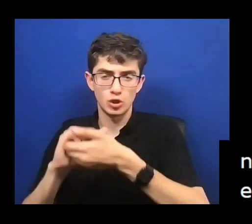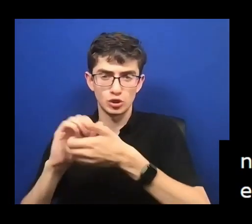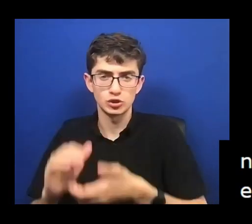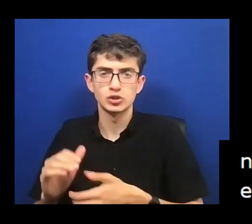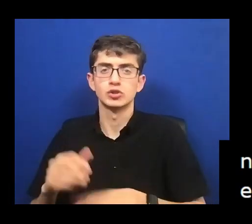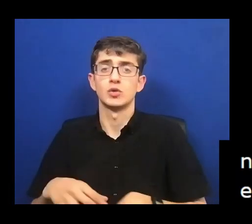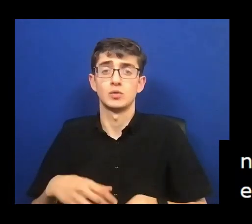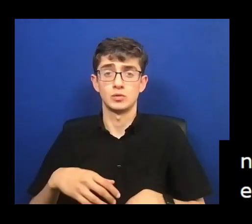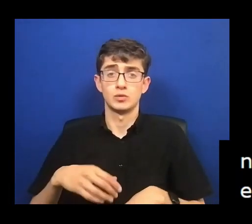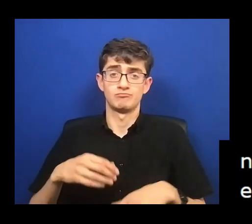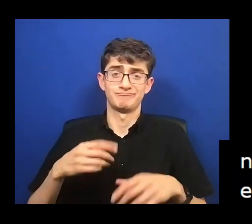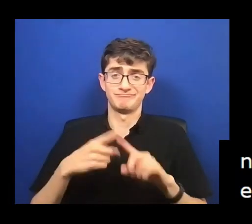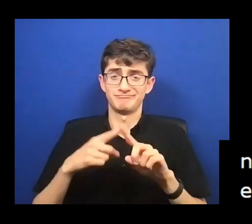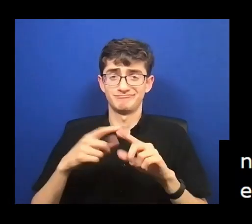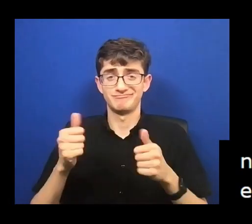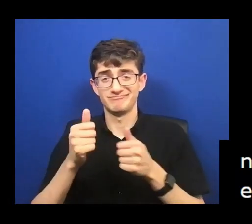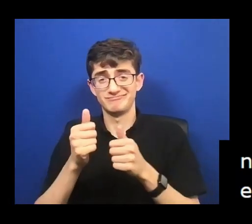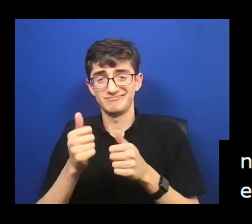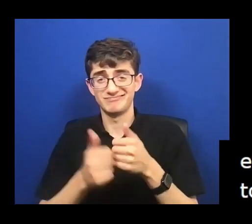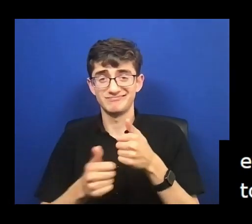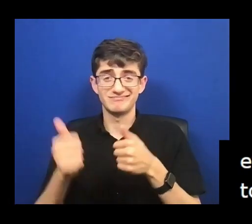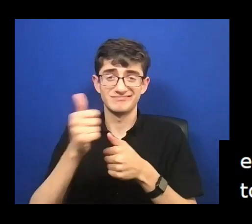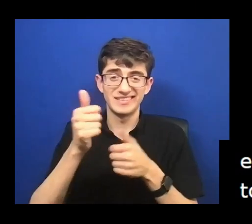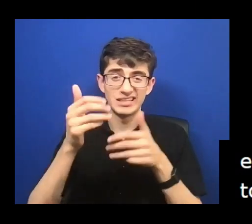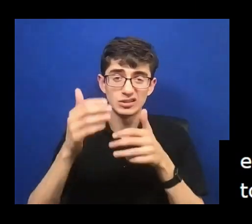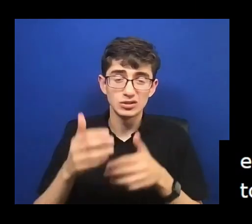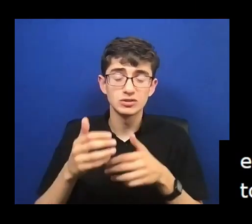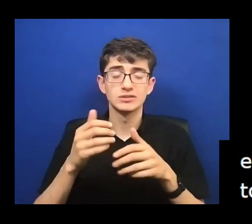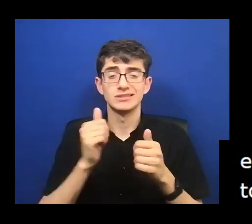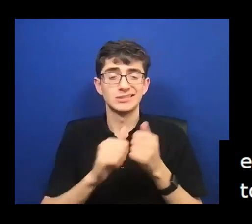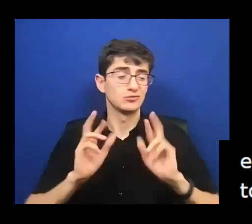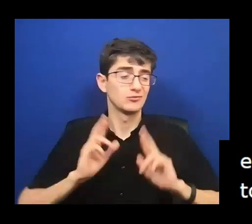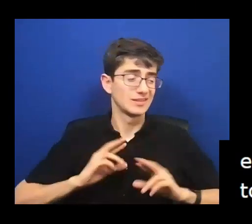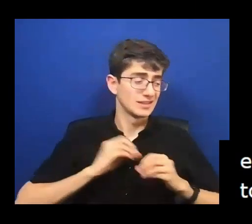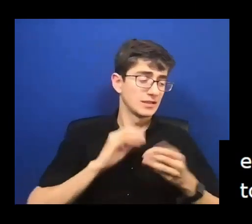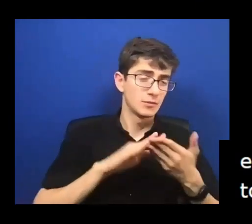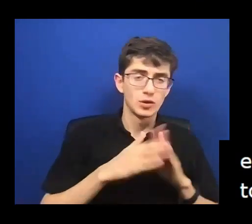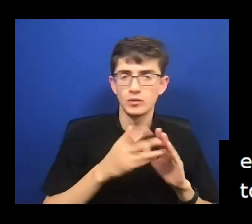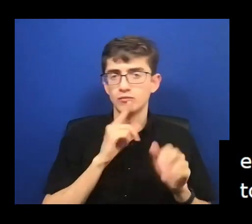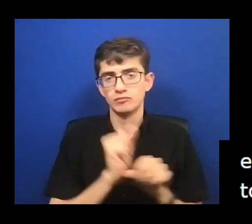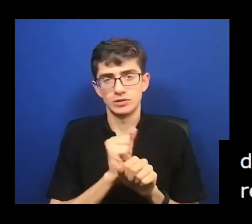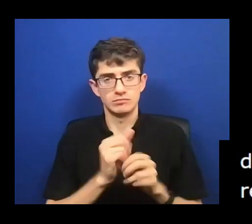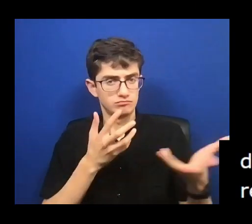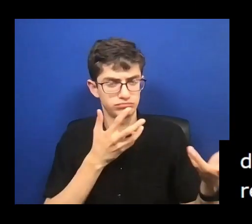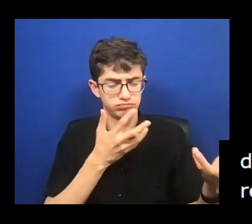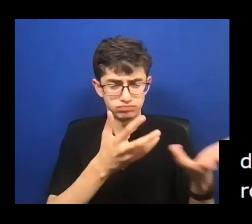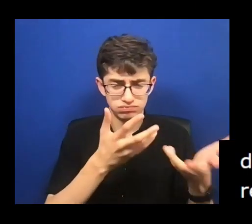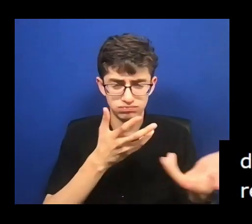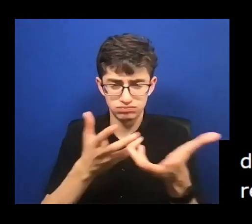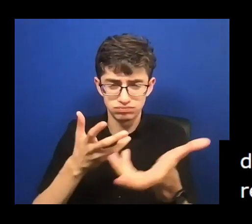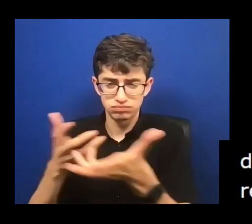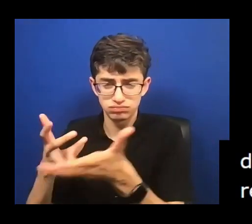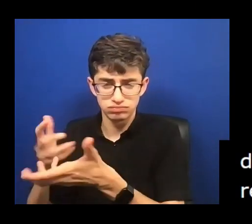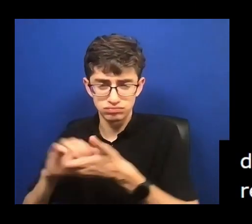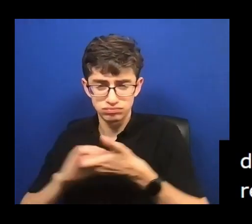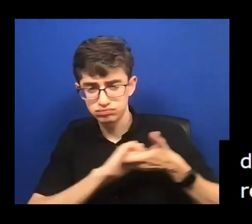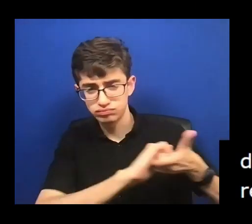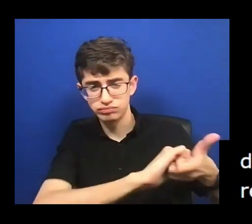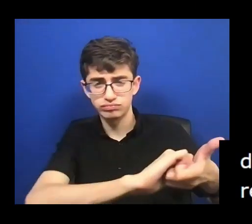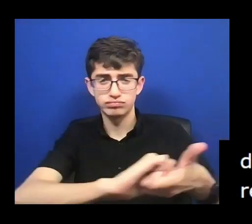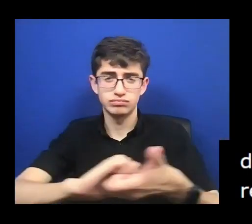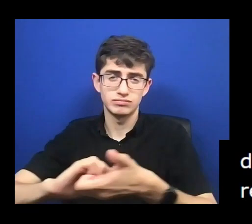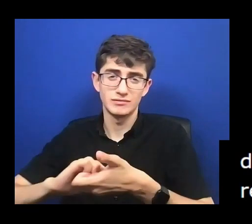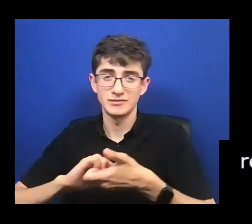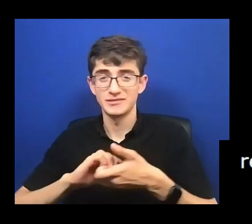each resident in the community. We're a very collaborative and engaged partner. And in many cases, you could say that